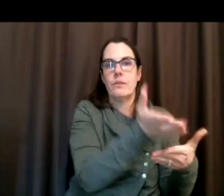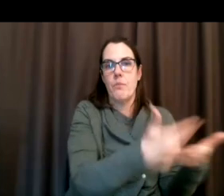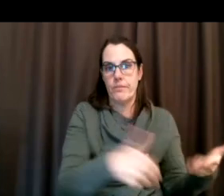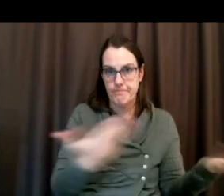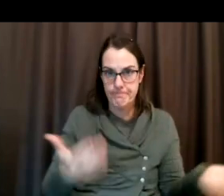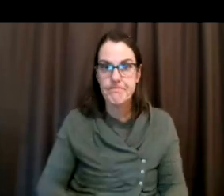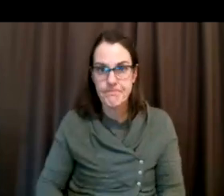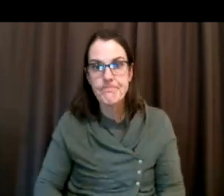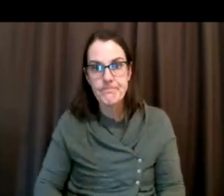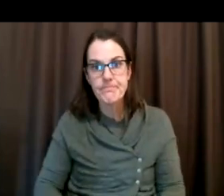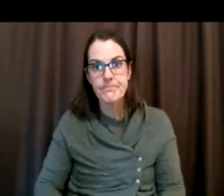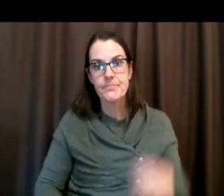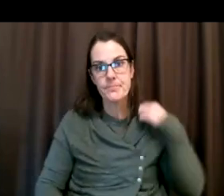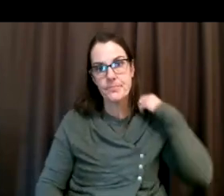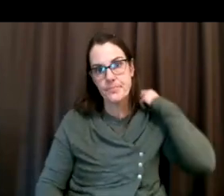Great.